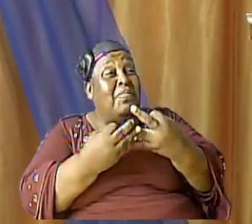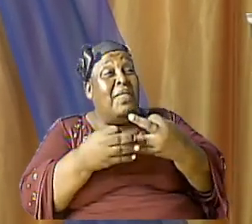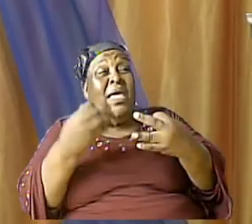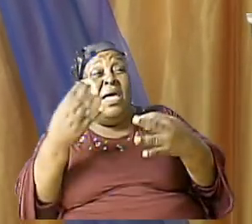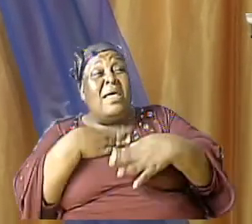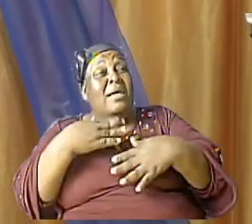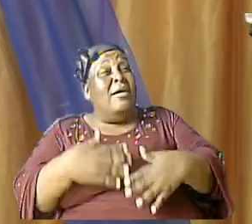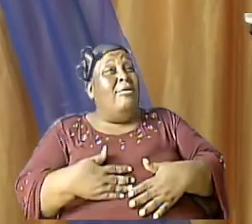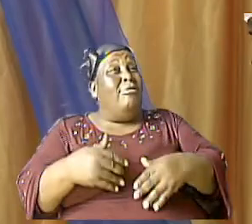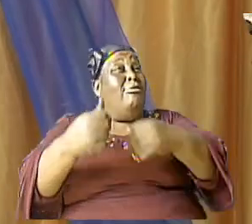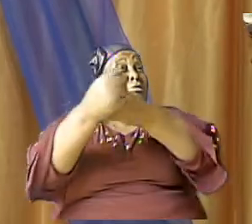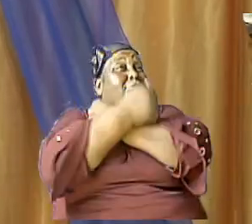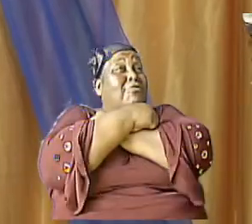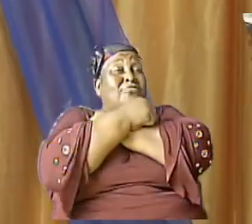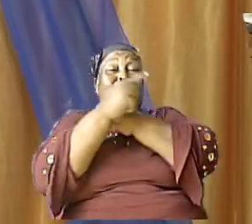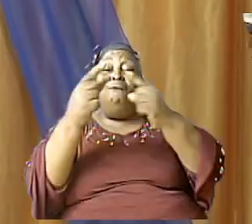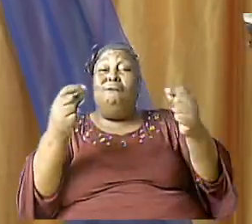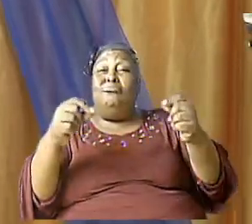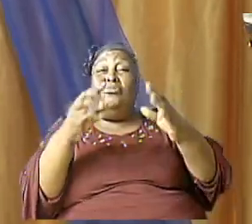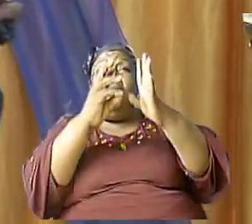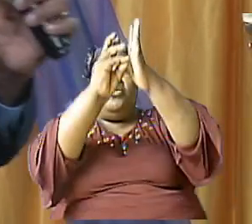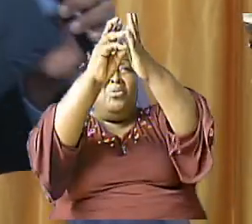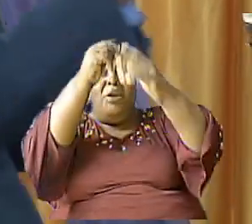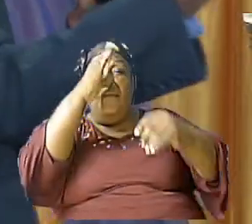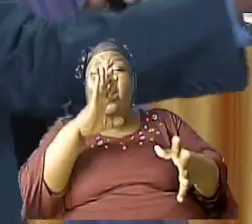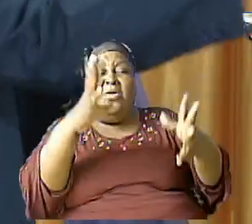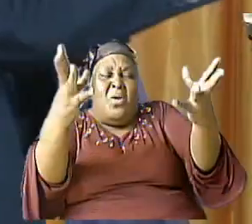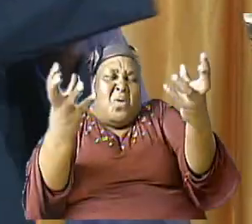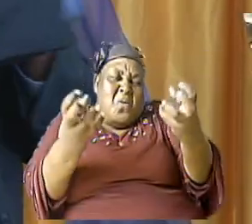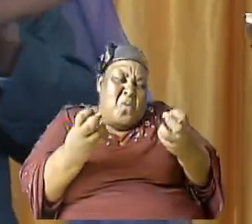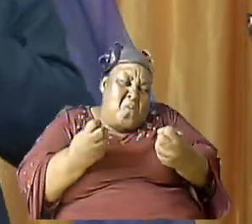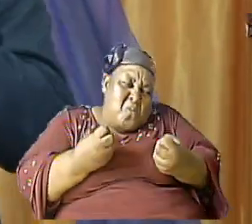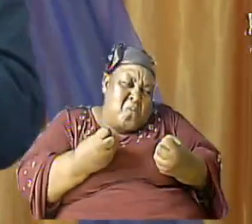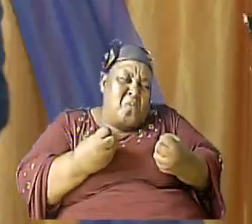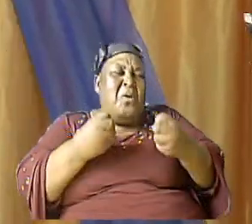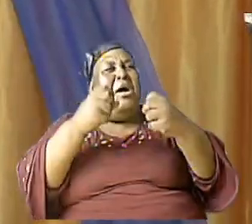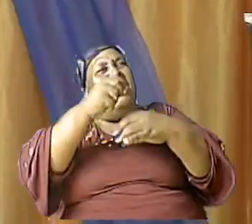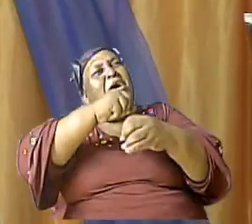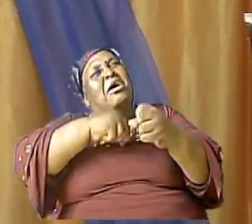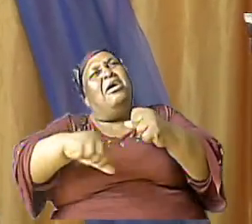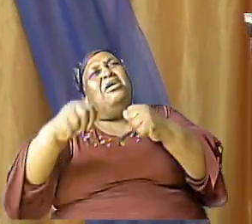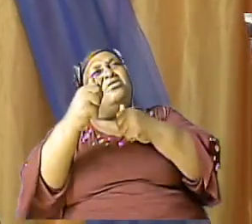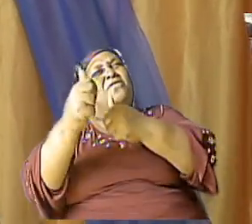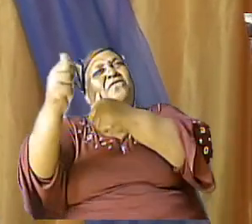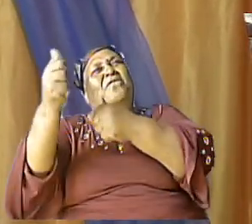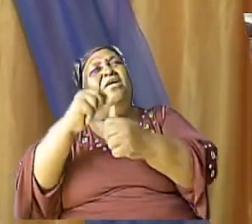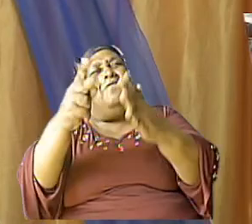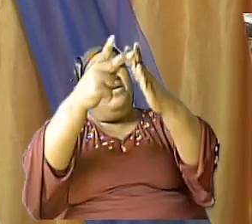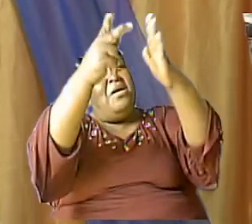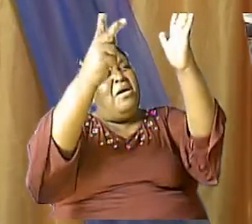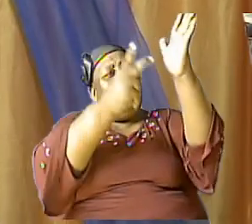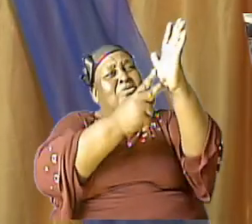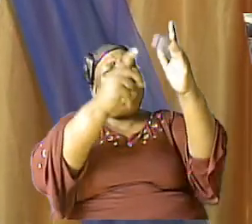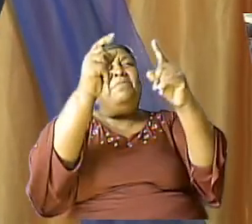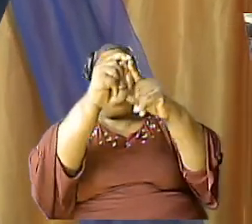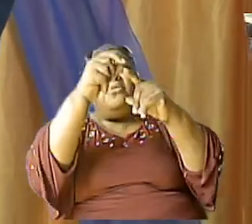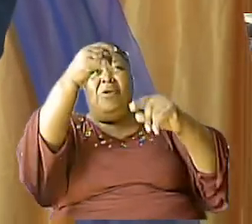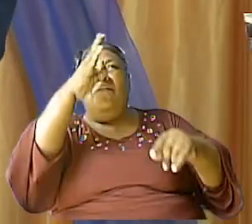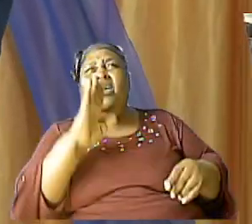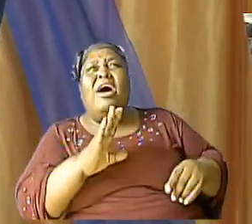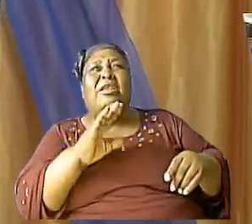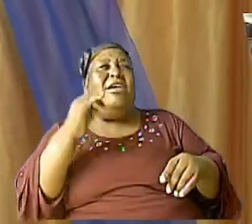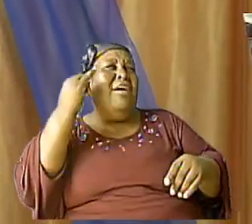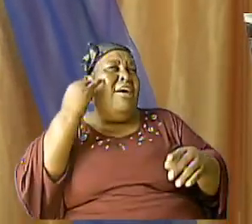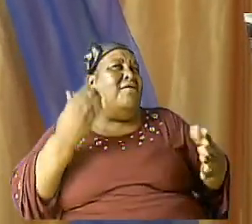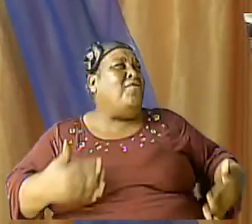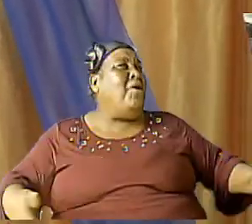that loves to do the will of God, that wants to follow the precepts and the word of Almighty God. And if we're here and we're